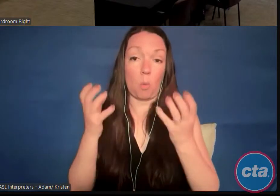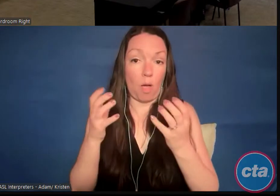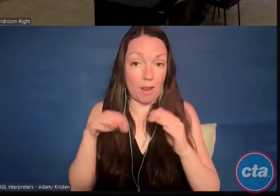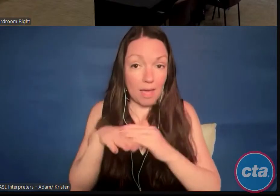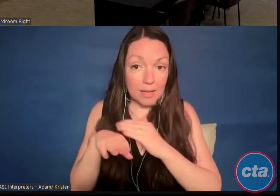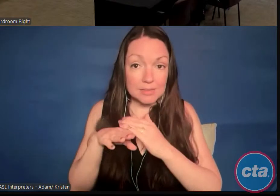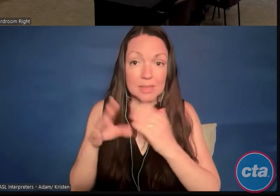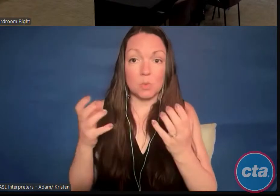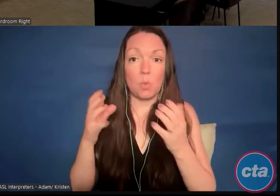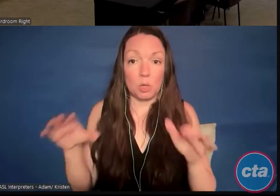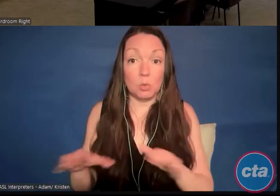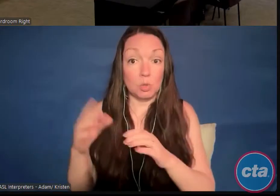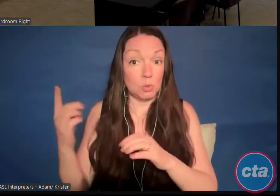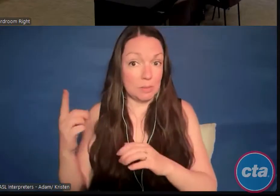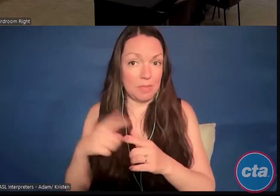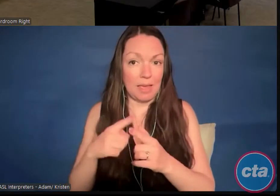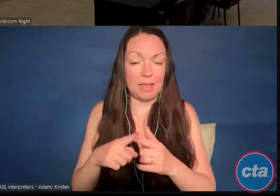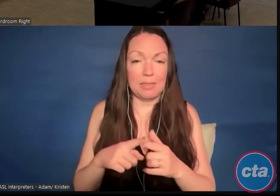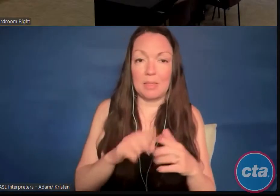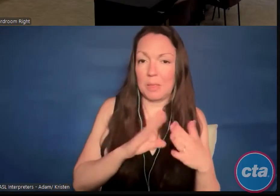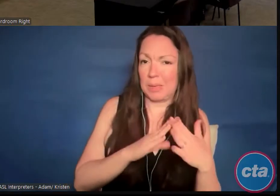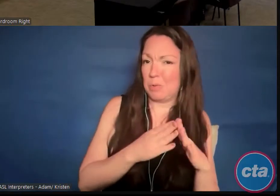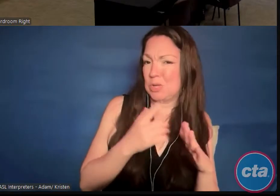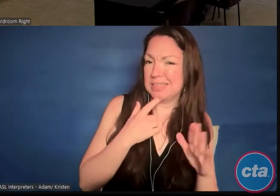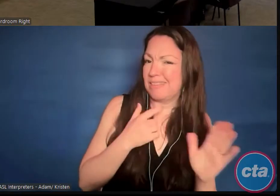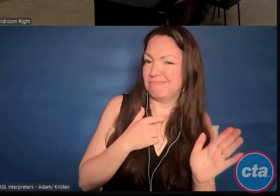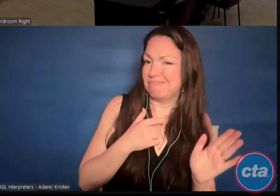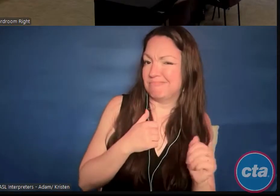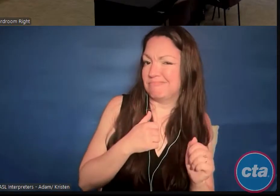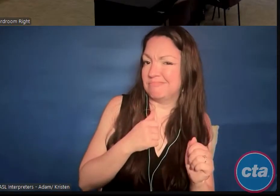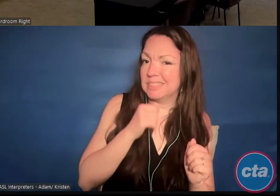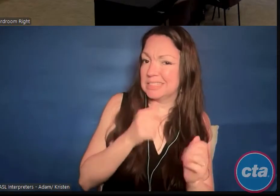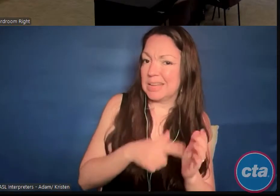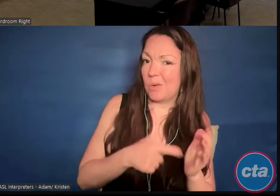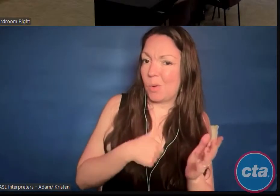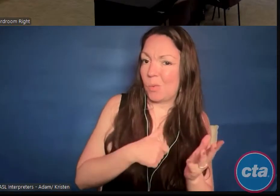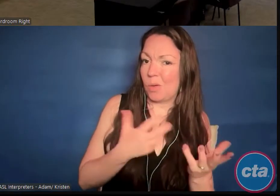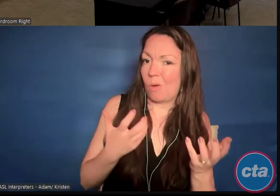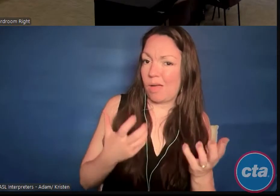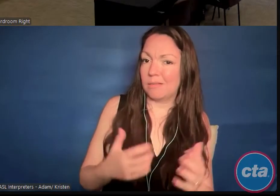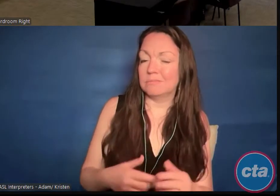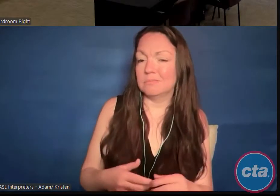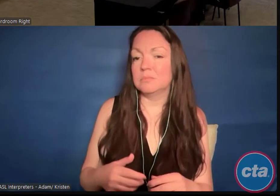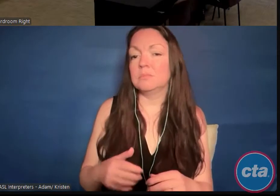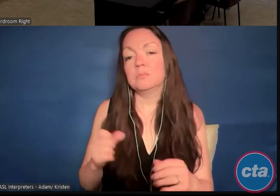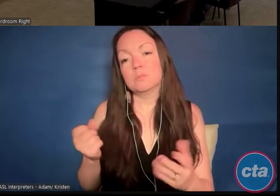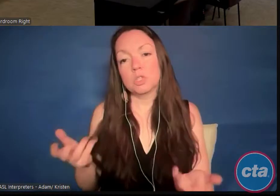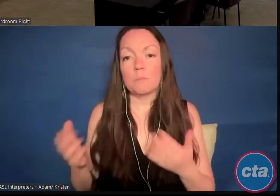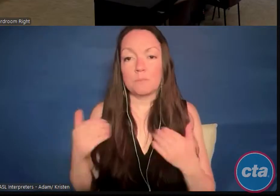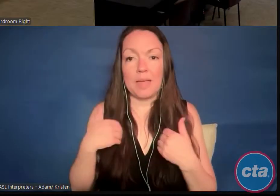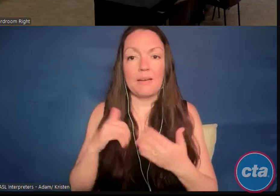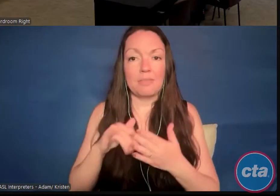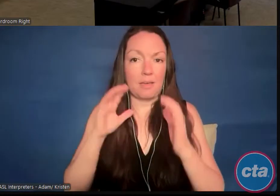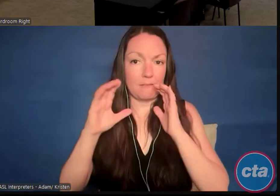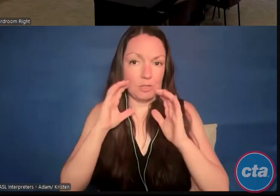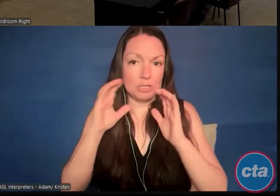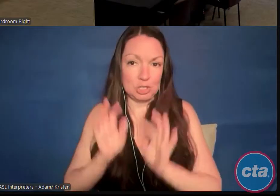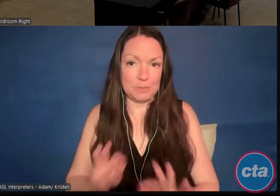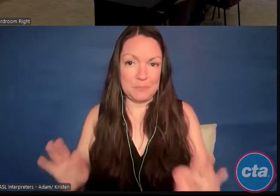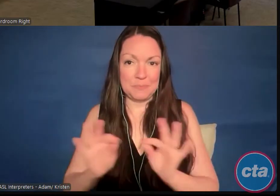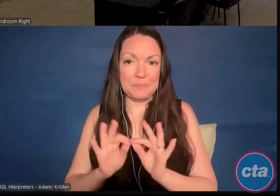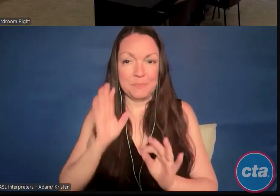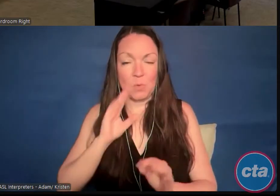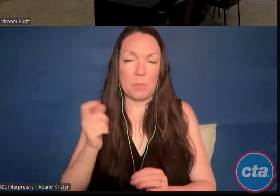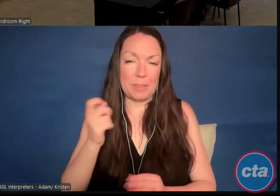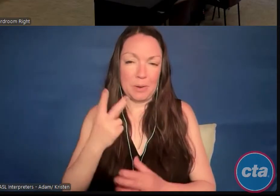and want to do things, but they don't feel like that's fully represented in the interest of the community, right? So to be able to have a bit of that conversation. So it will ultimately be a bit of both,